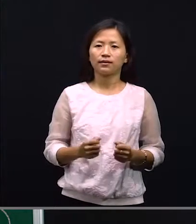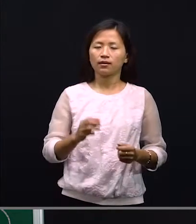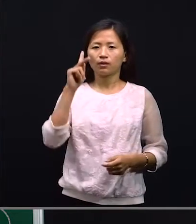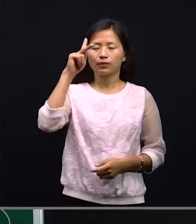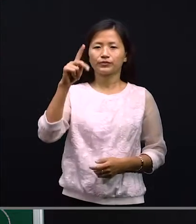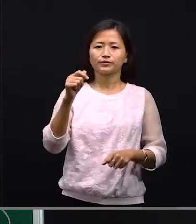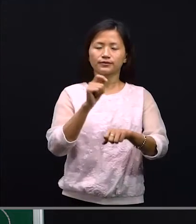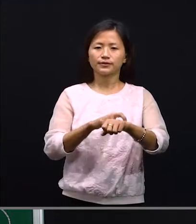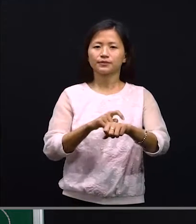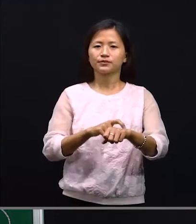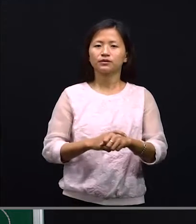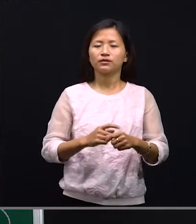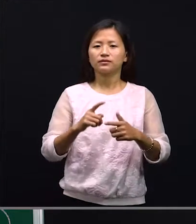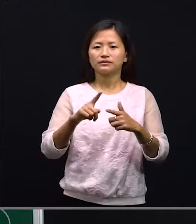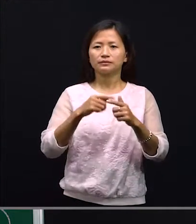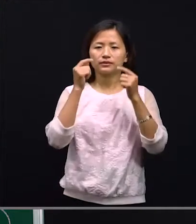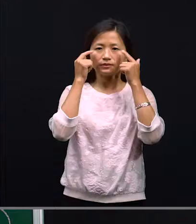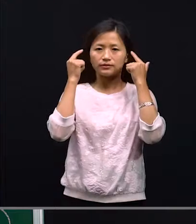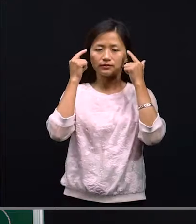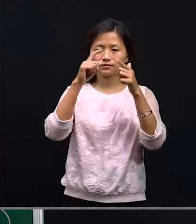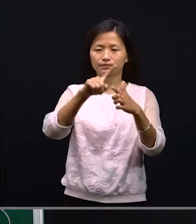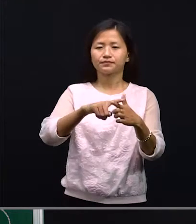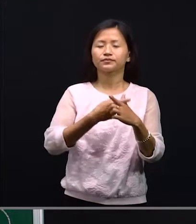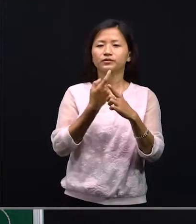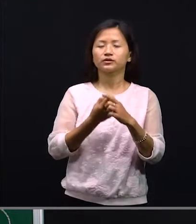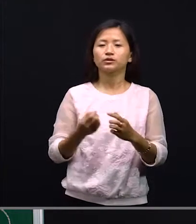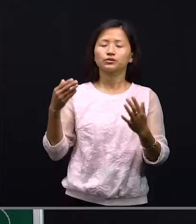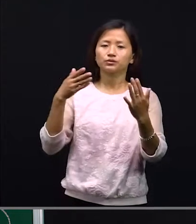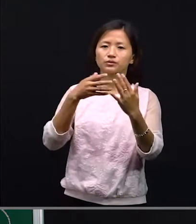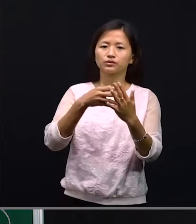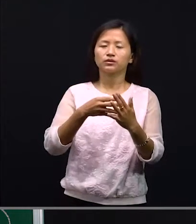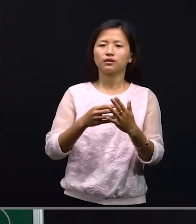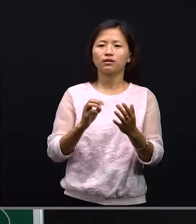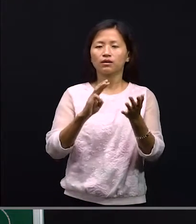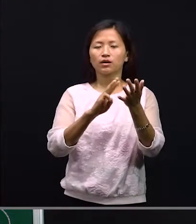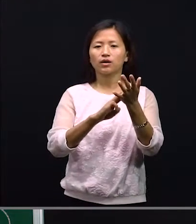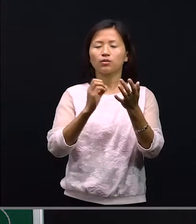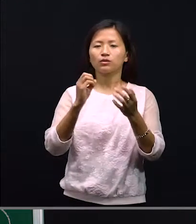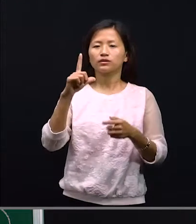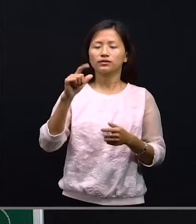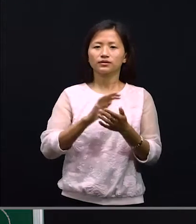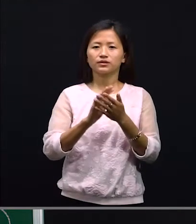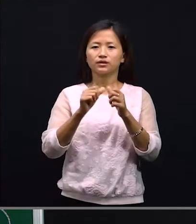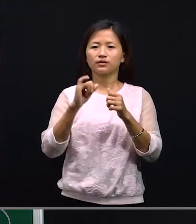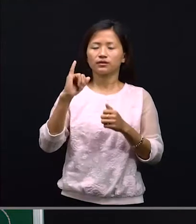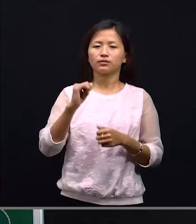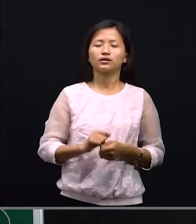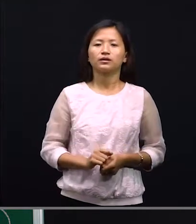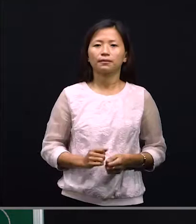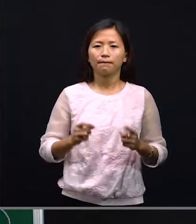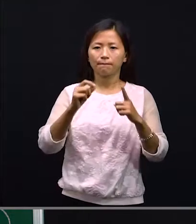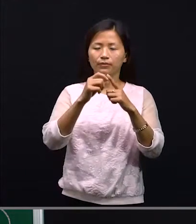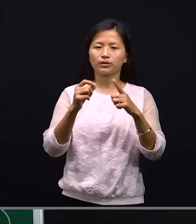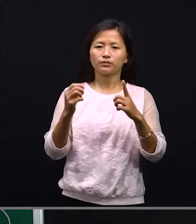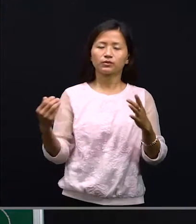that time the Japanese troops, they entered Nagaland through this Molhe Pass, okay, which is towards this Patkai